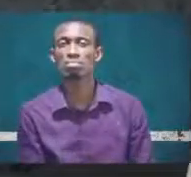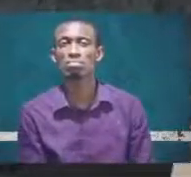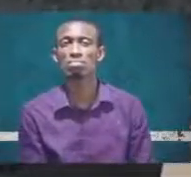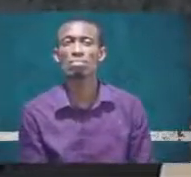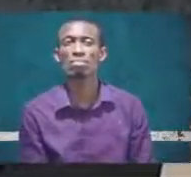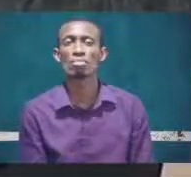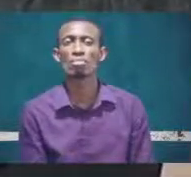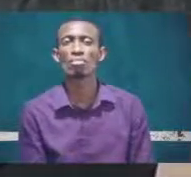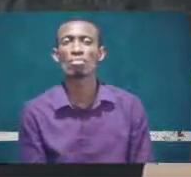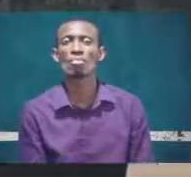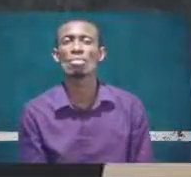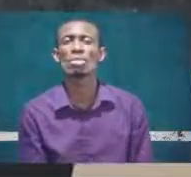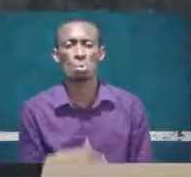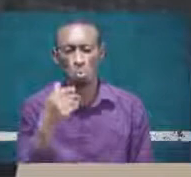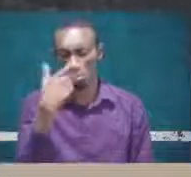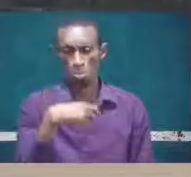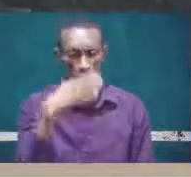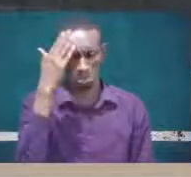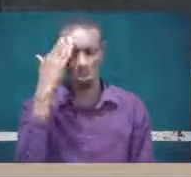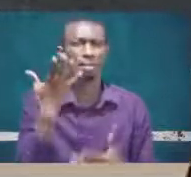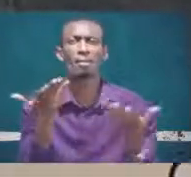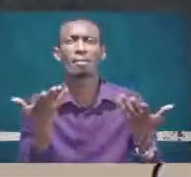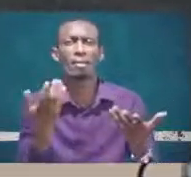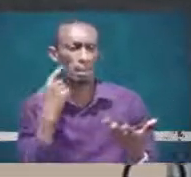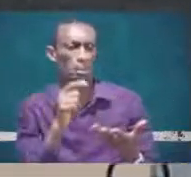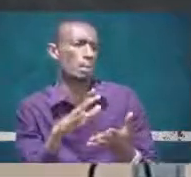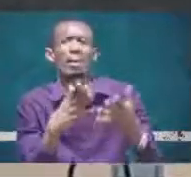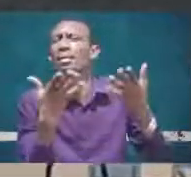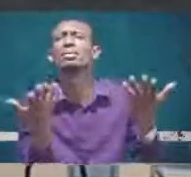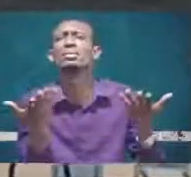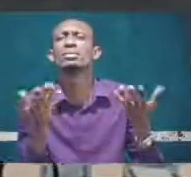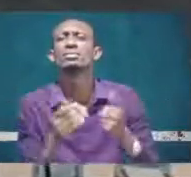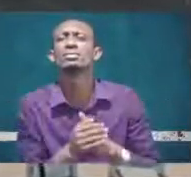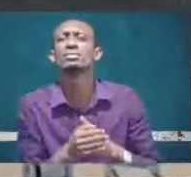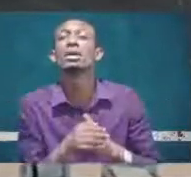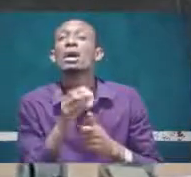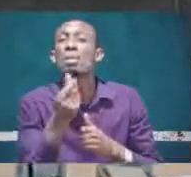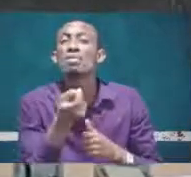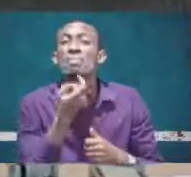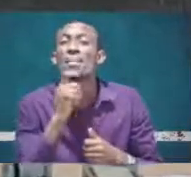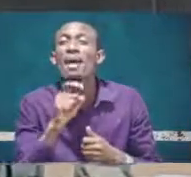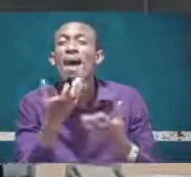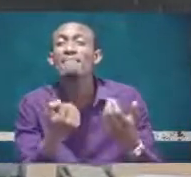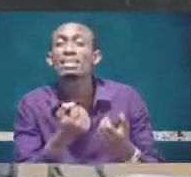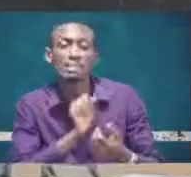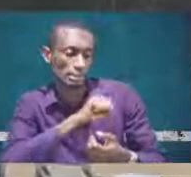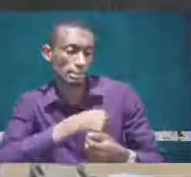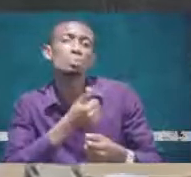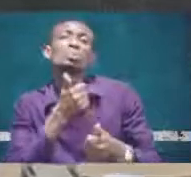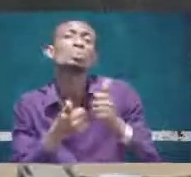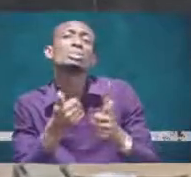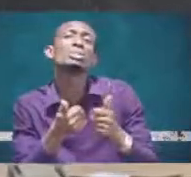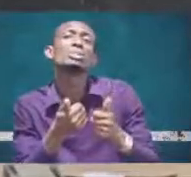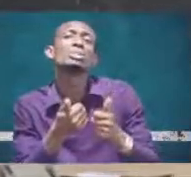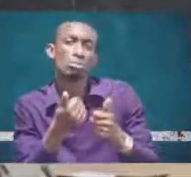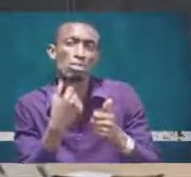what could be the characteristics? What could be the attributes that money should possess in order to be good money, in